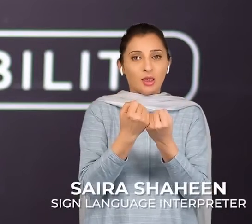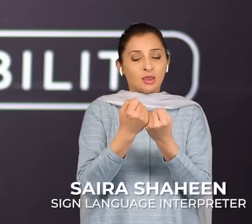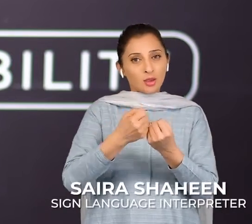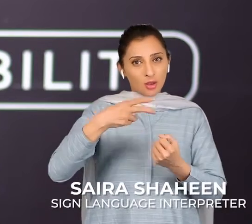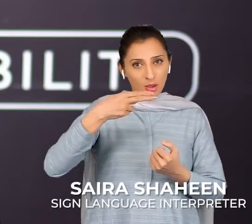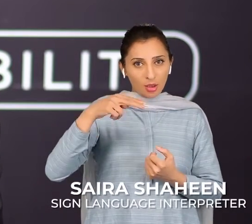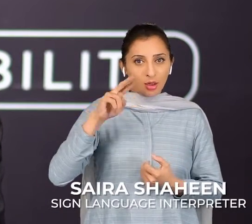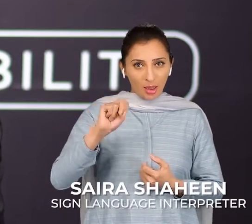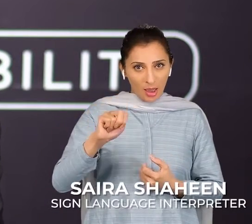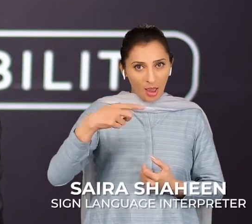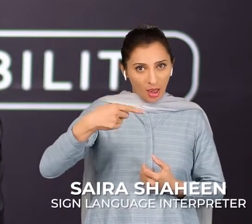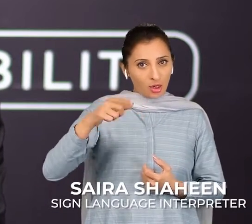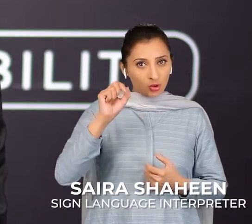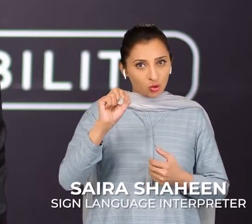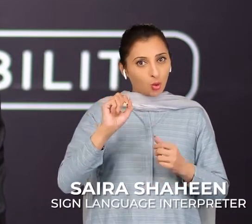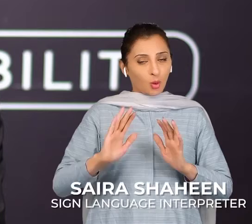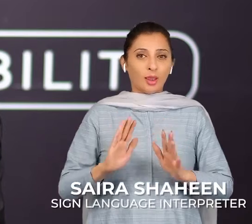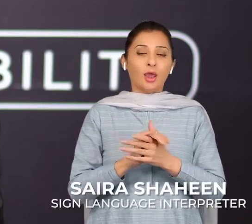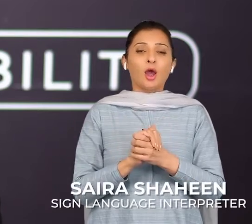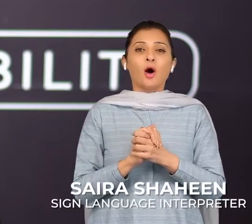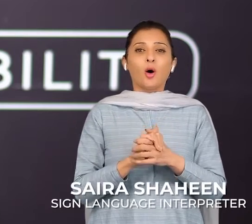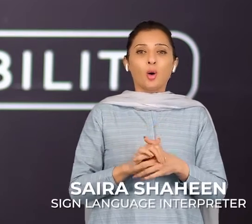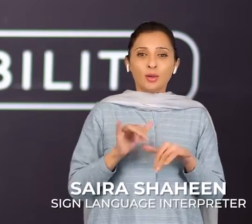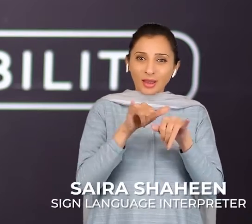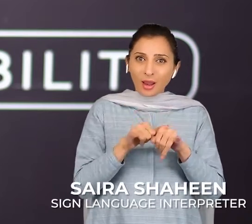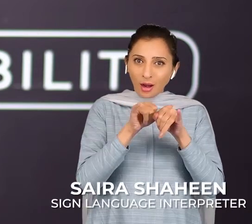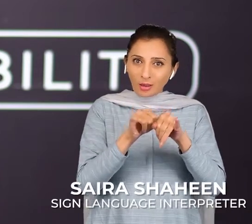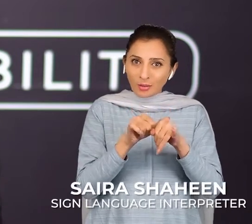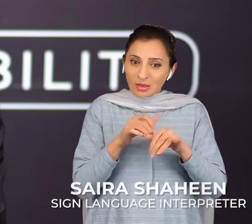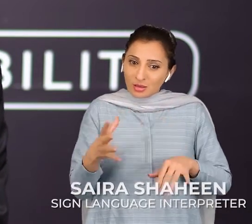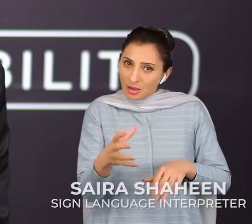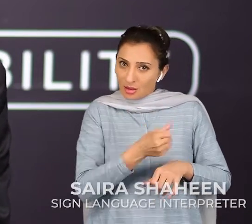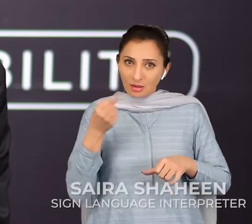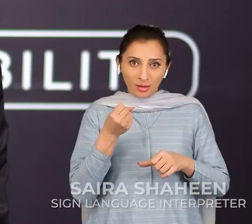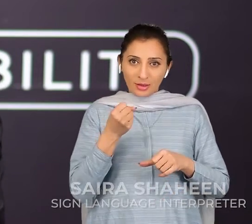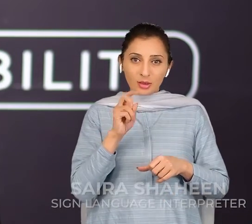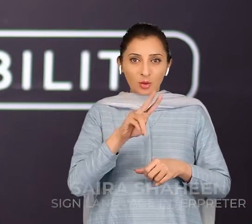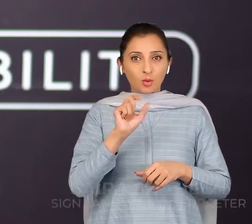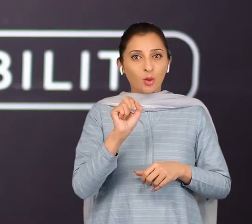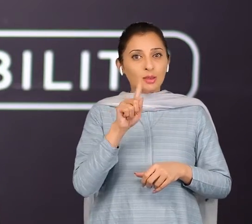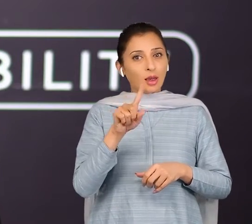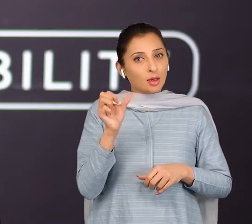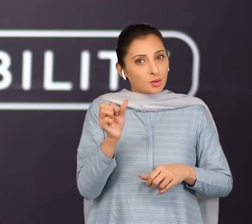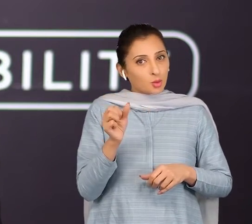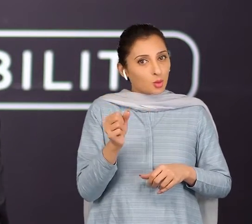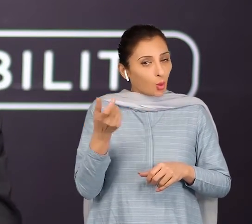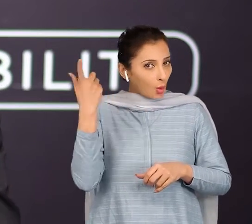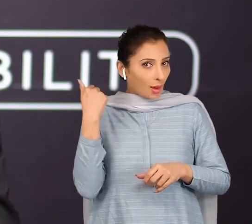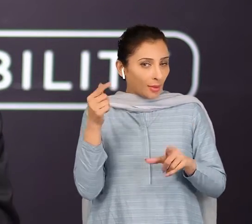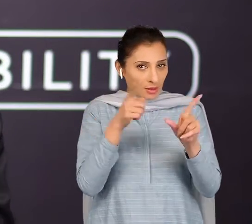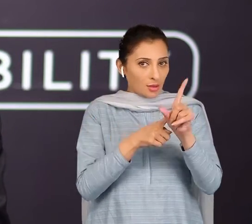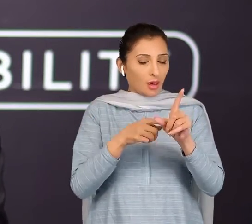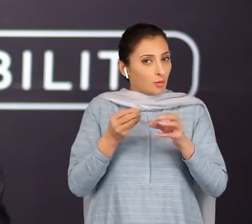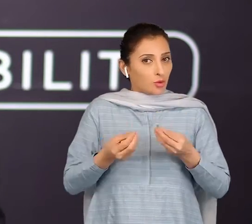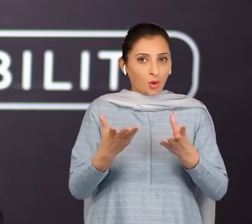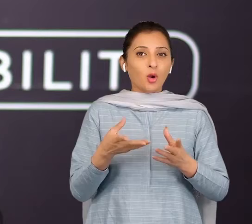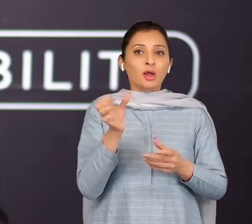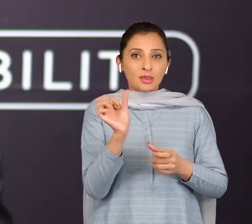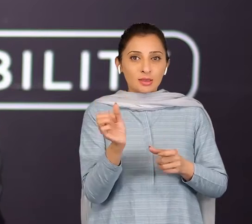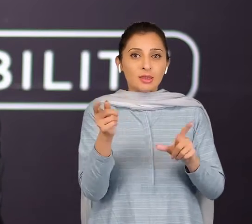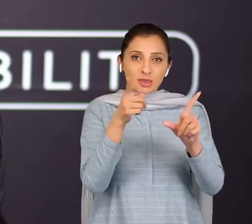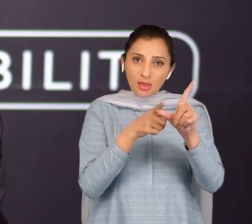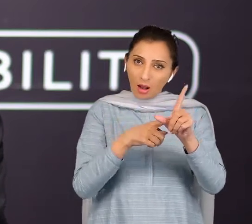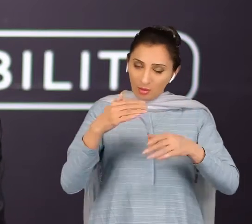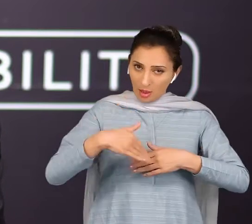has been working for the protection of animal rights as well as animal welfare since 2016. It's going to